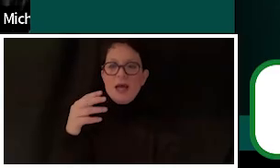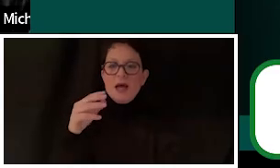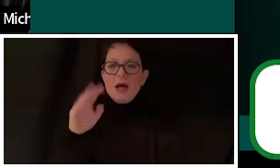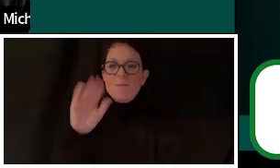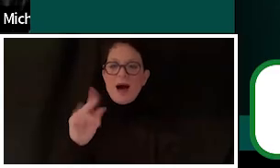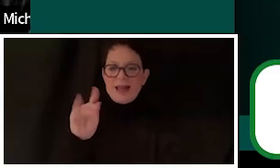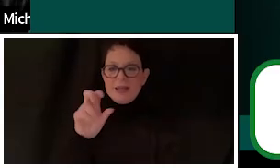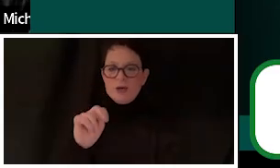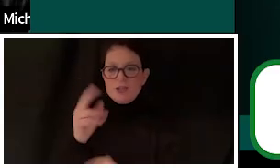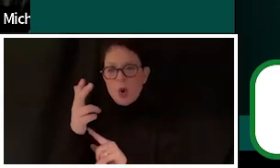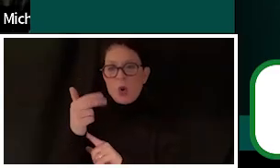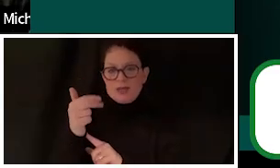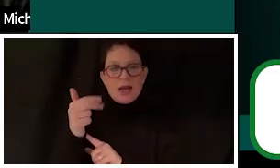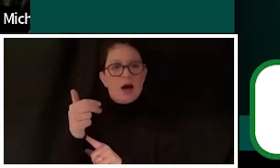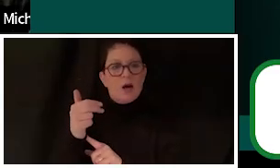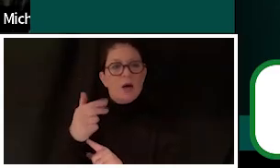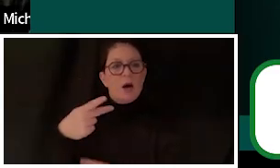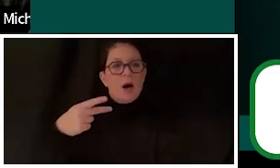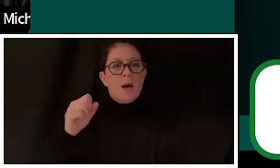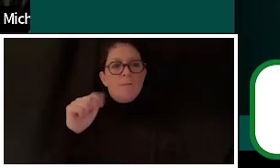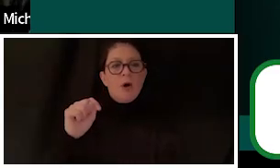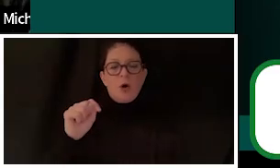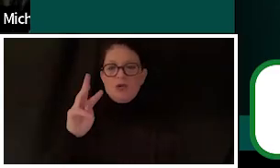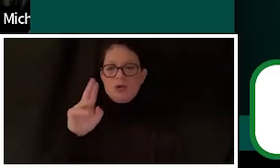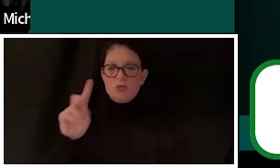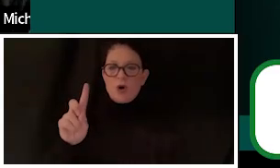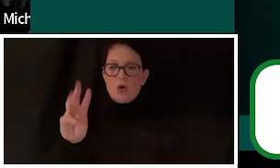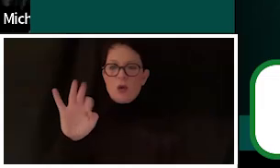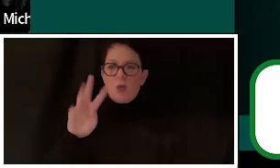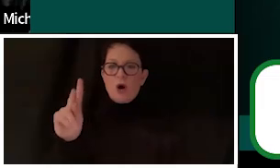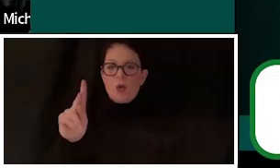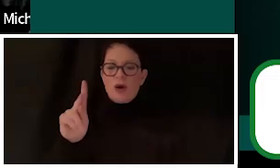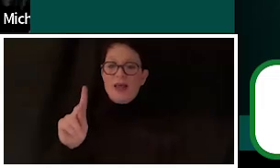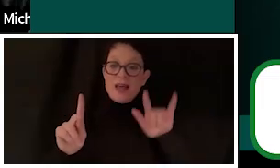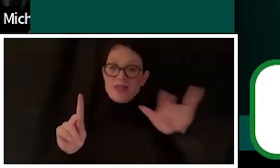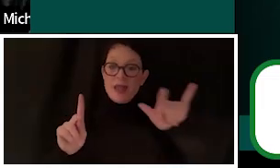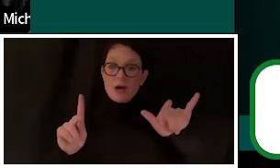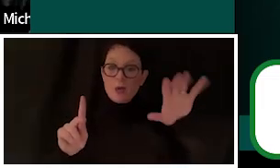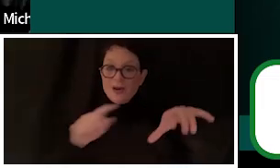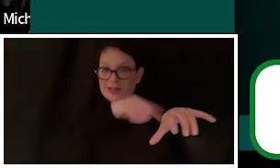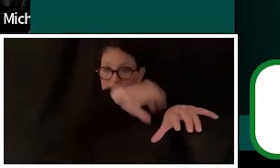Hilton Hotel, which is on Post Road in Warwick, across the street from the airport.